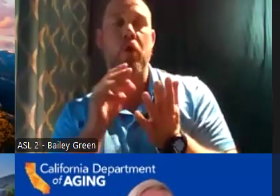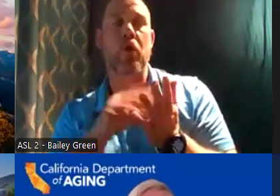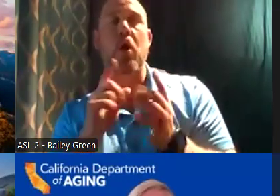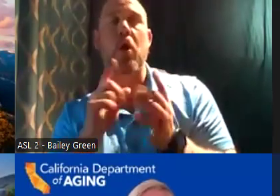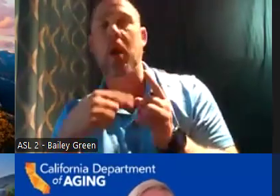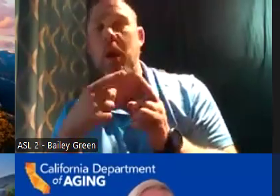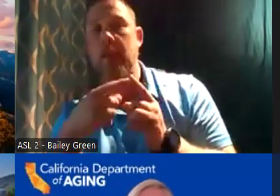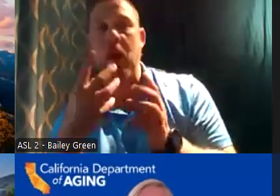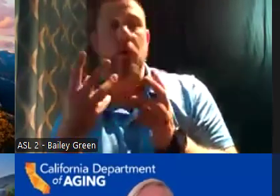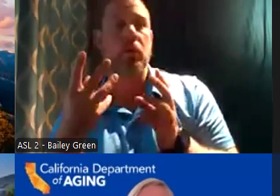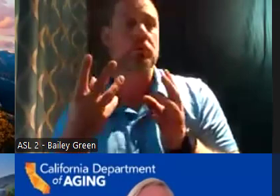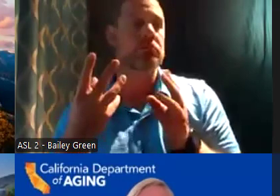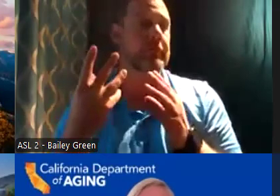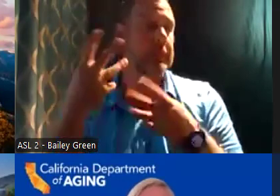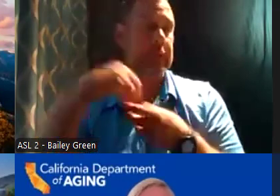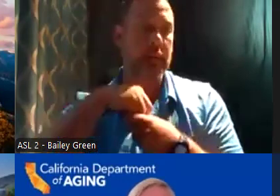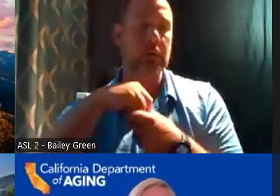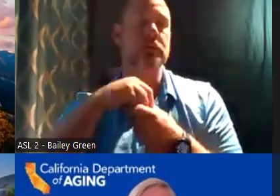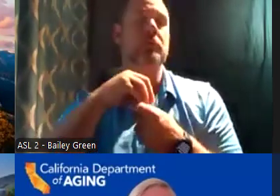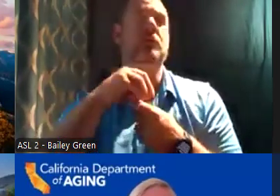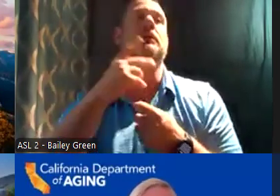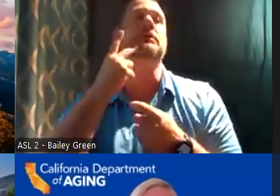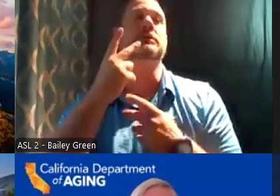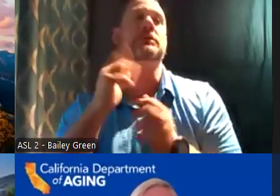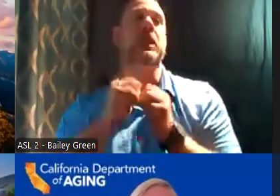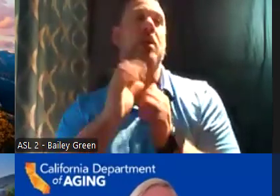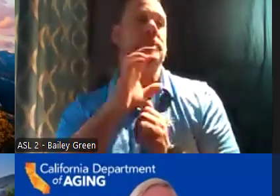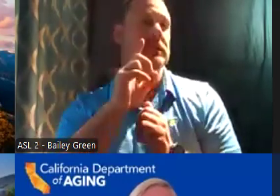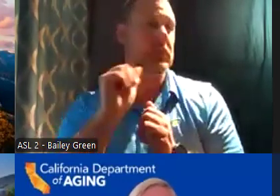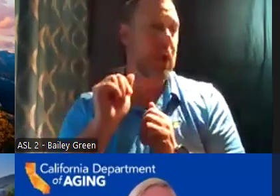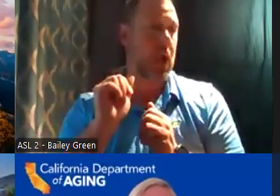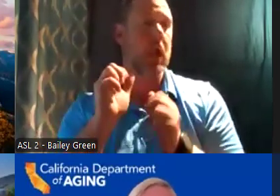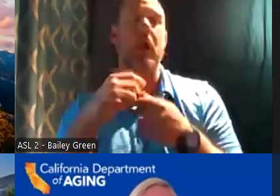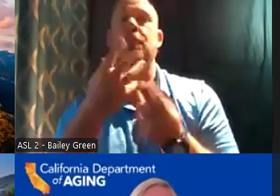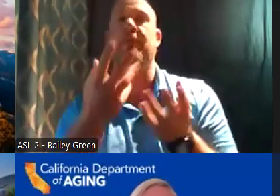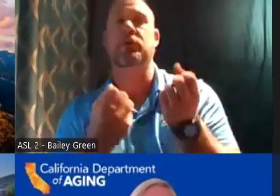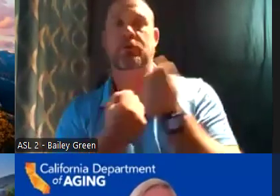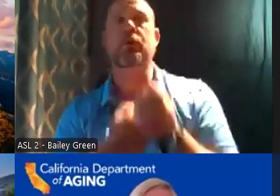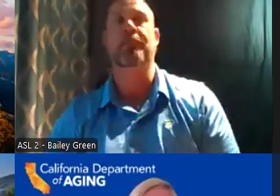about tribal engagement and see how the CDA, how we can provide support.